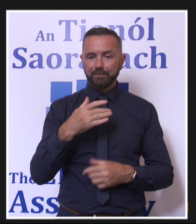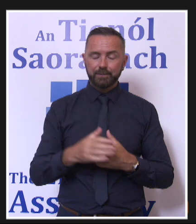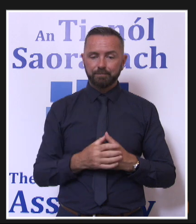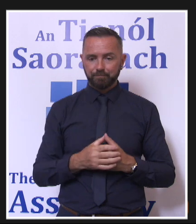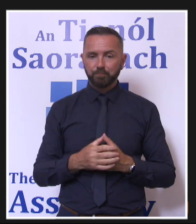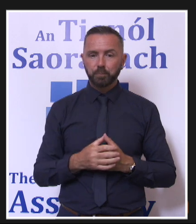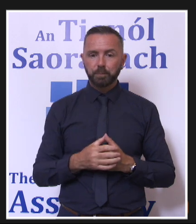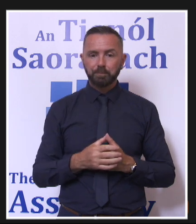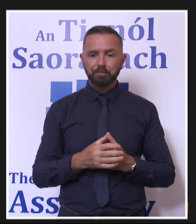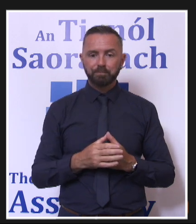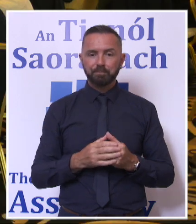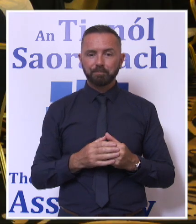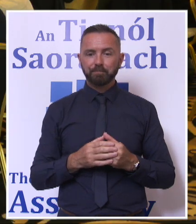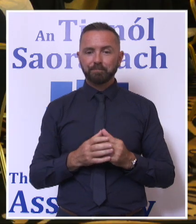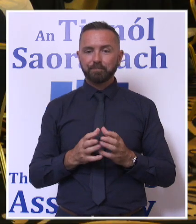So.